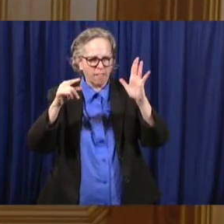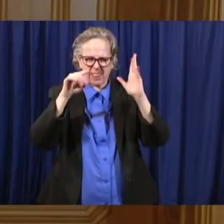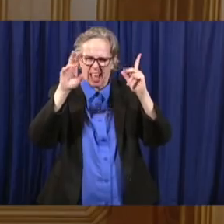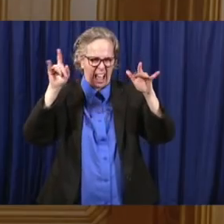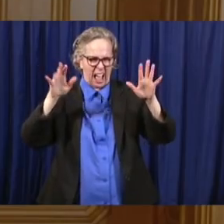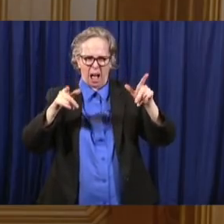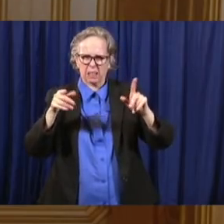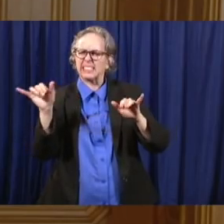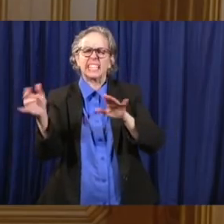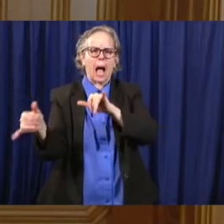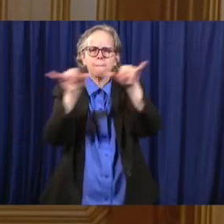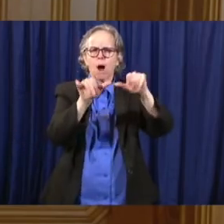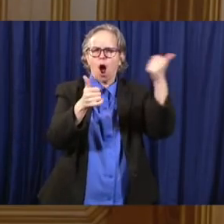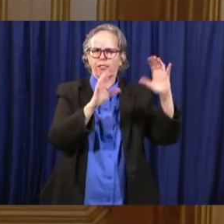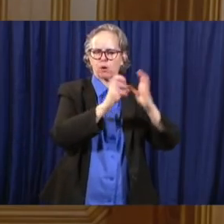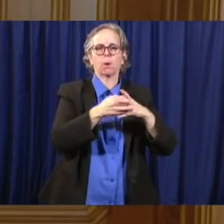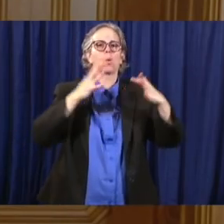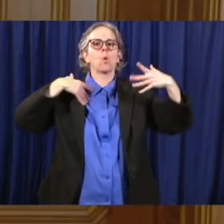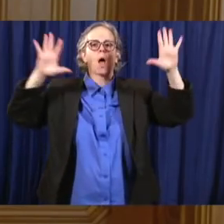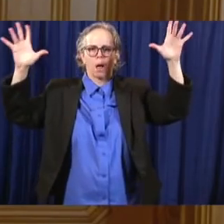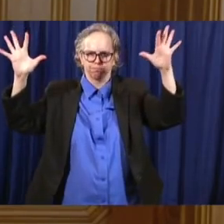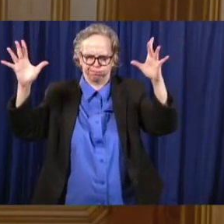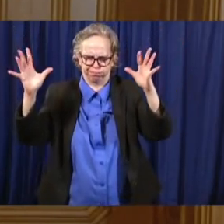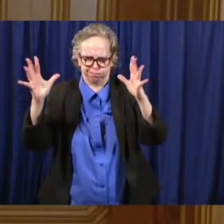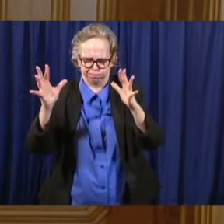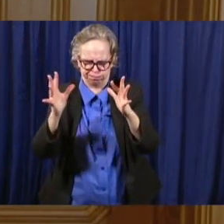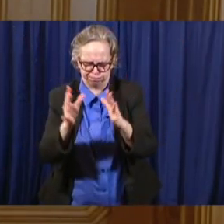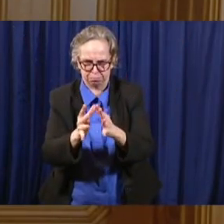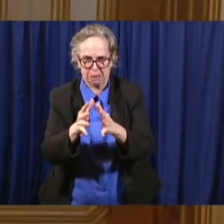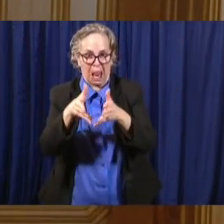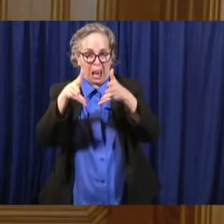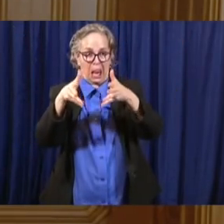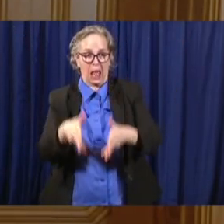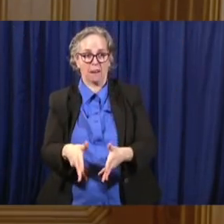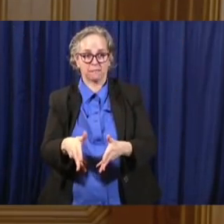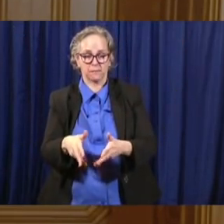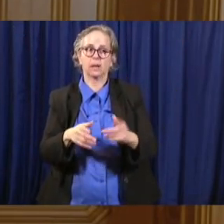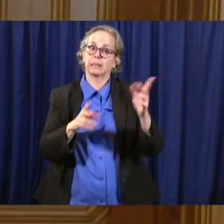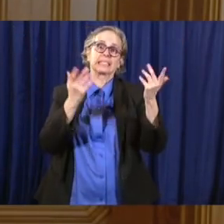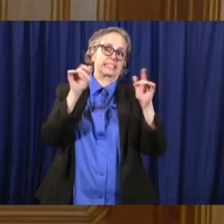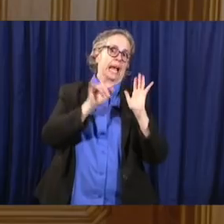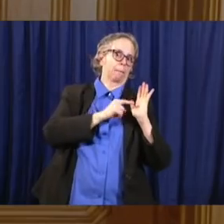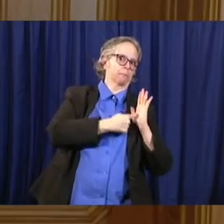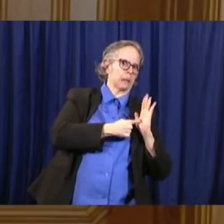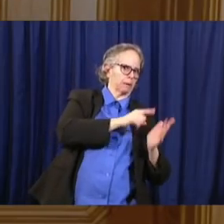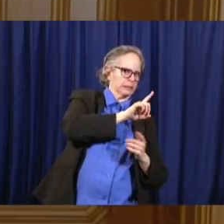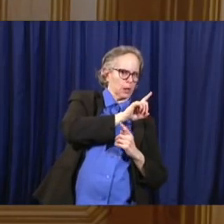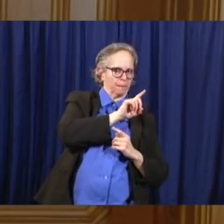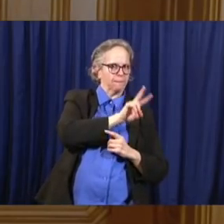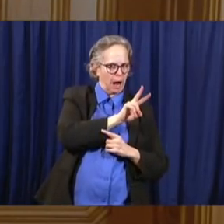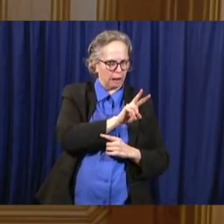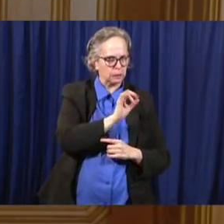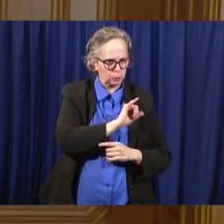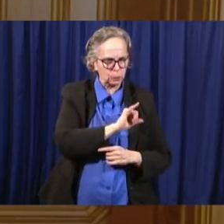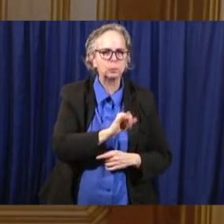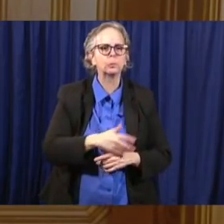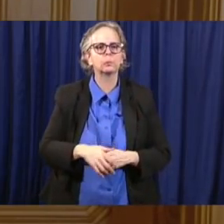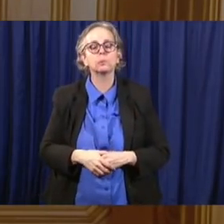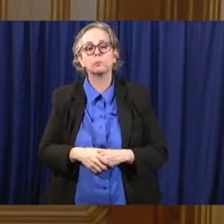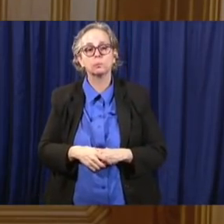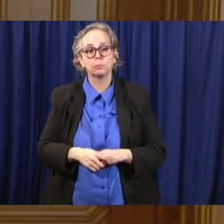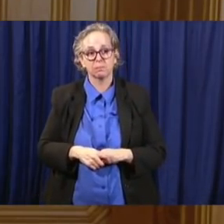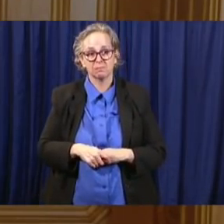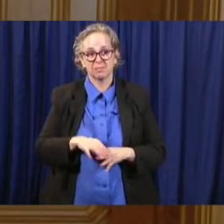of domestic violence. We also screened out, among this group, people who have been denied judicial release